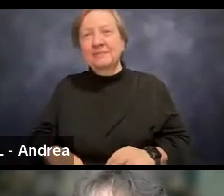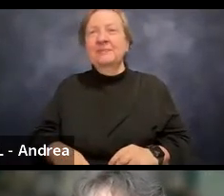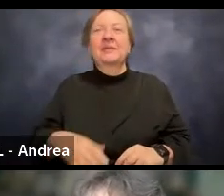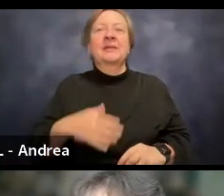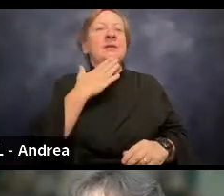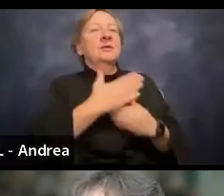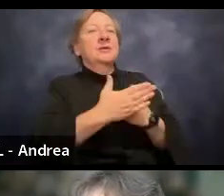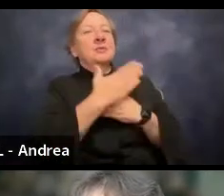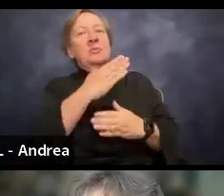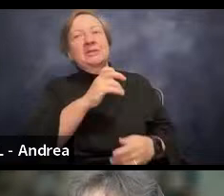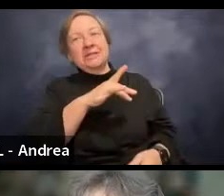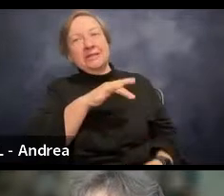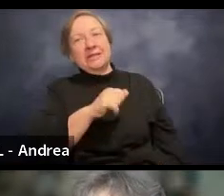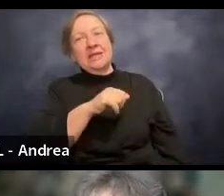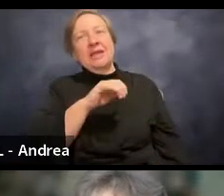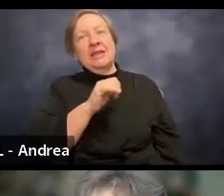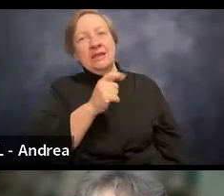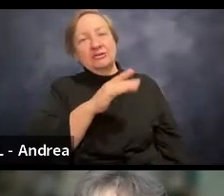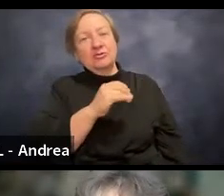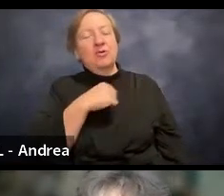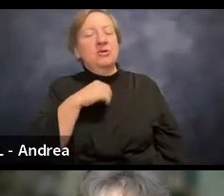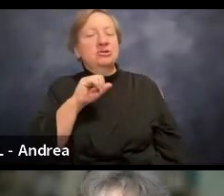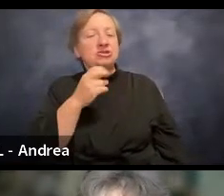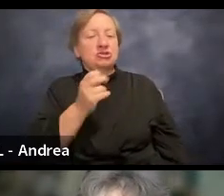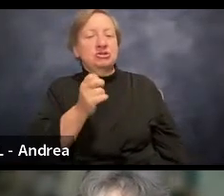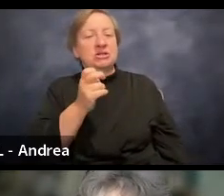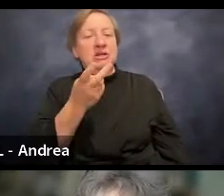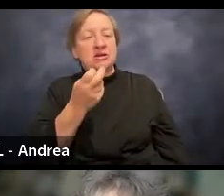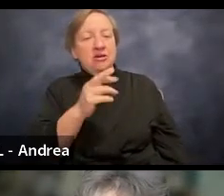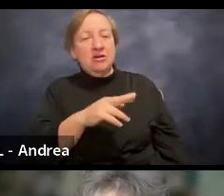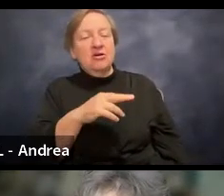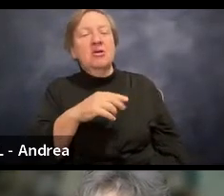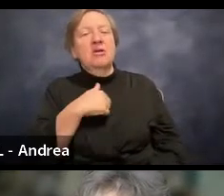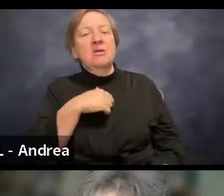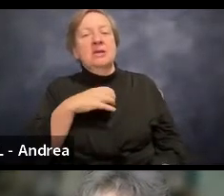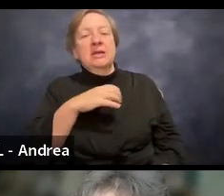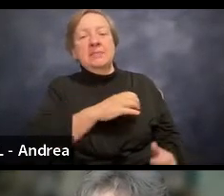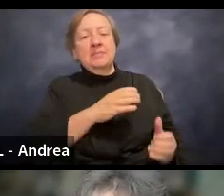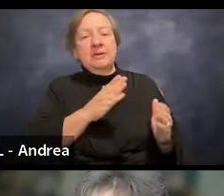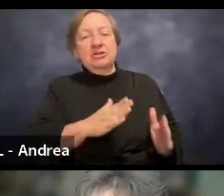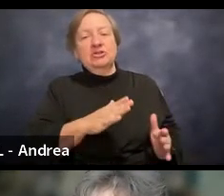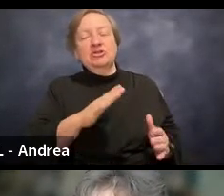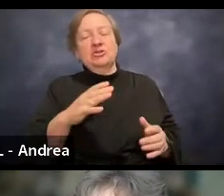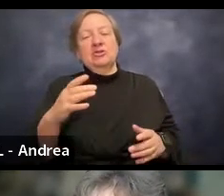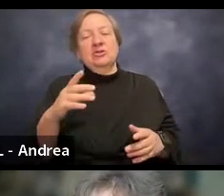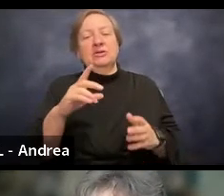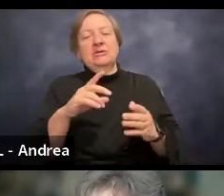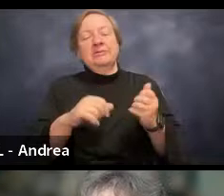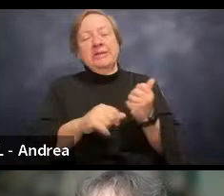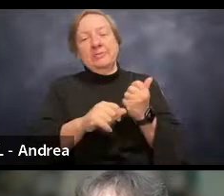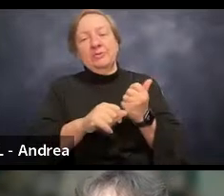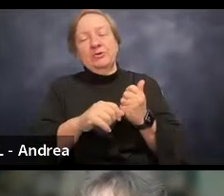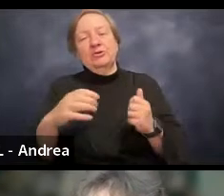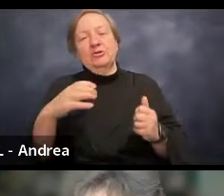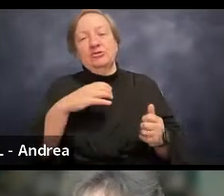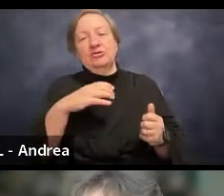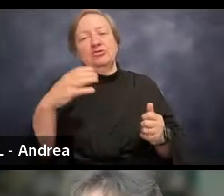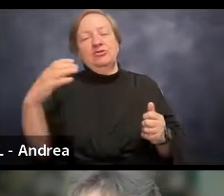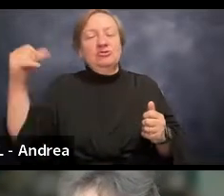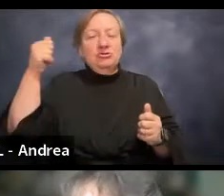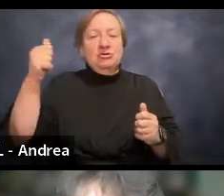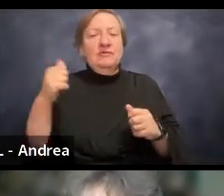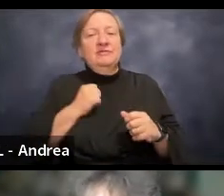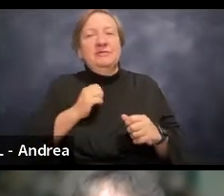I'm Cynthia Castro. My pronouns are she, her, and I'm Commissioner Mapps's Deputy Chief of Staff. And for this Olympics, my nephew actually played on the men's